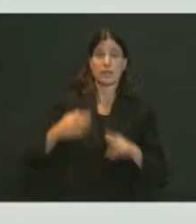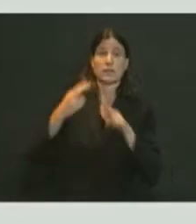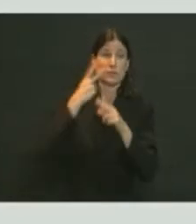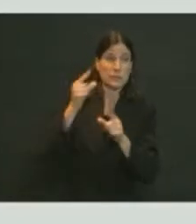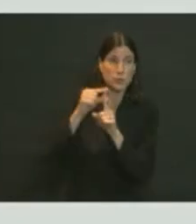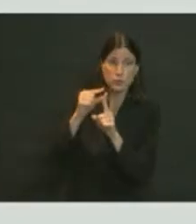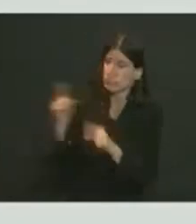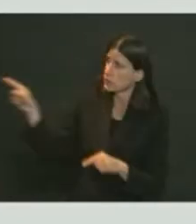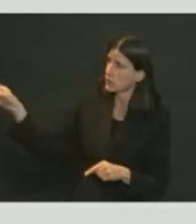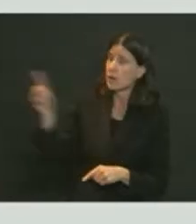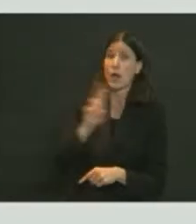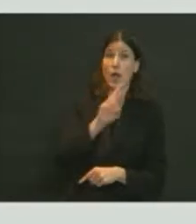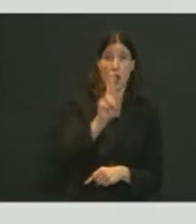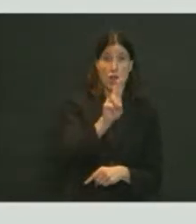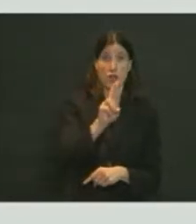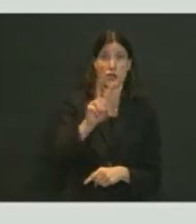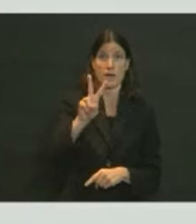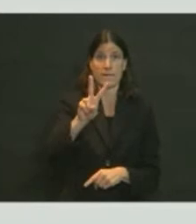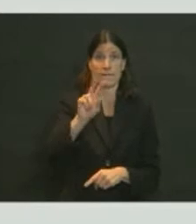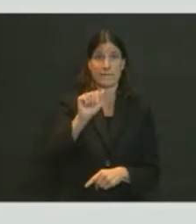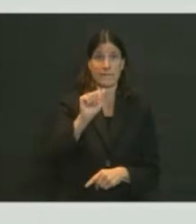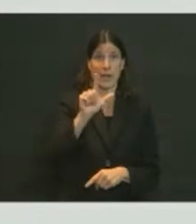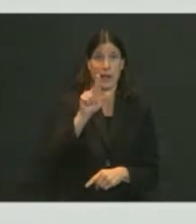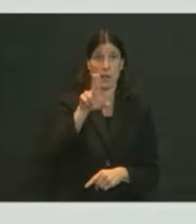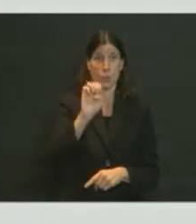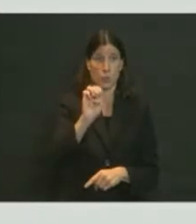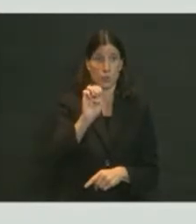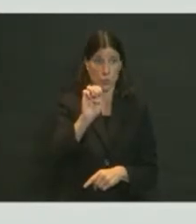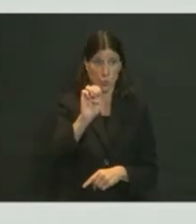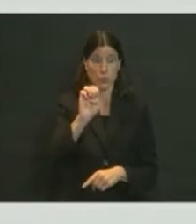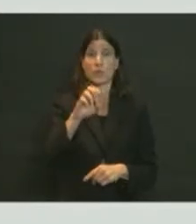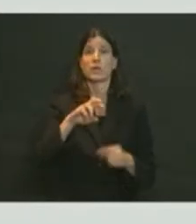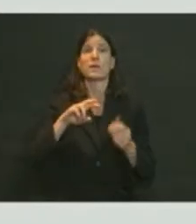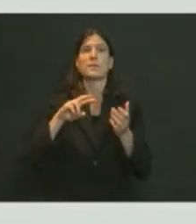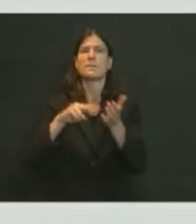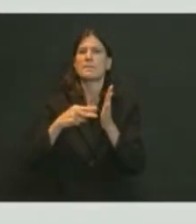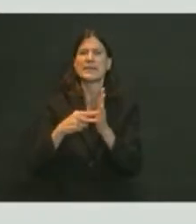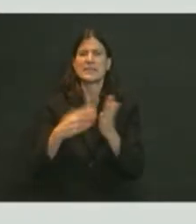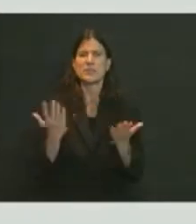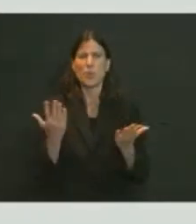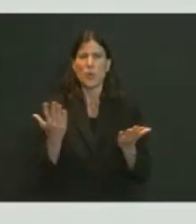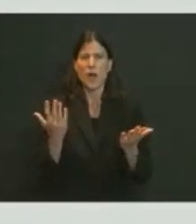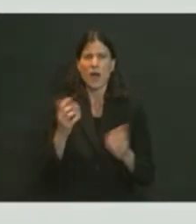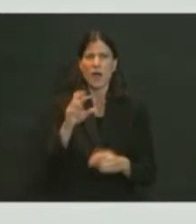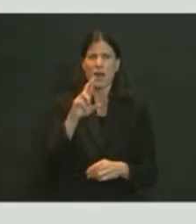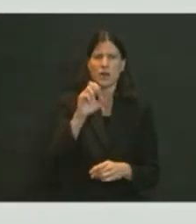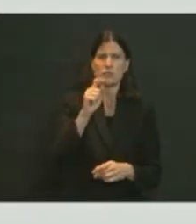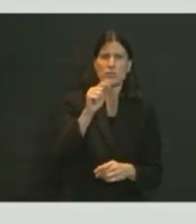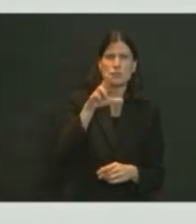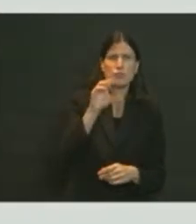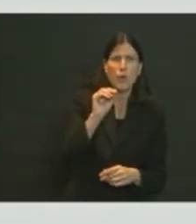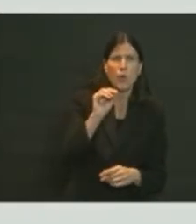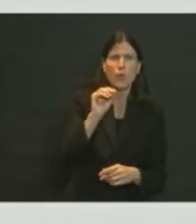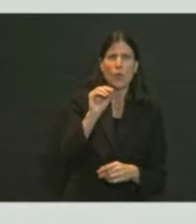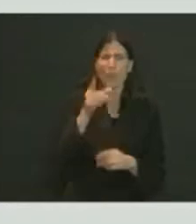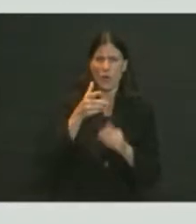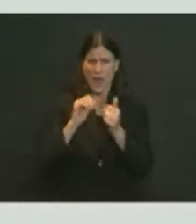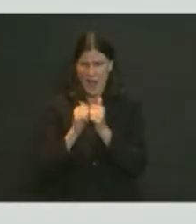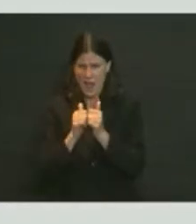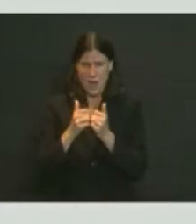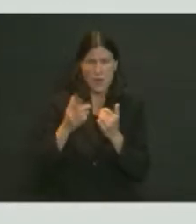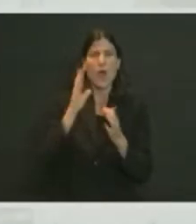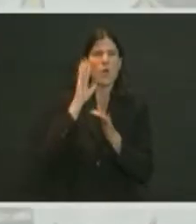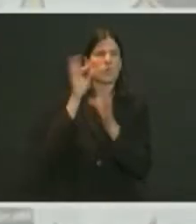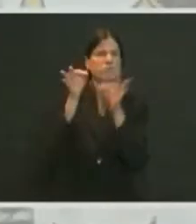see it in the news, the RT, the R naught, the R value. It all amounts to the effective spread rate. The simplest way to